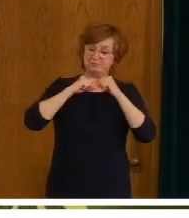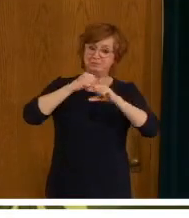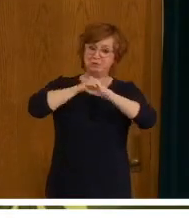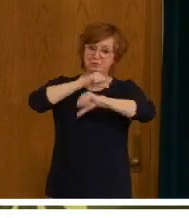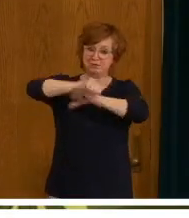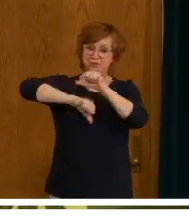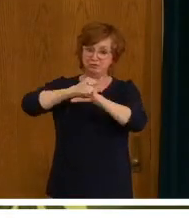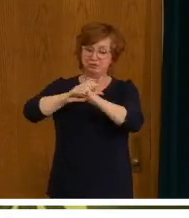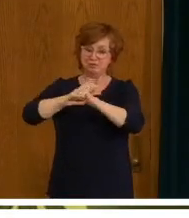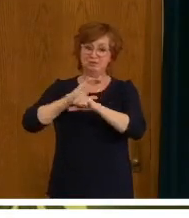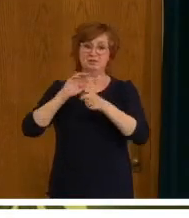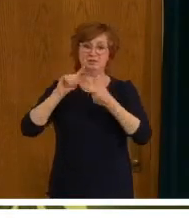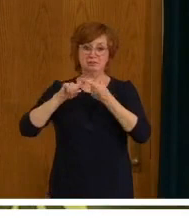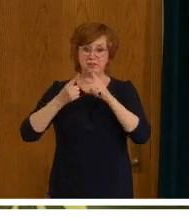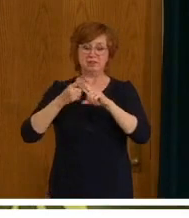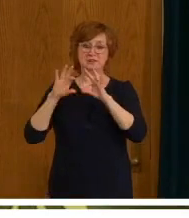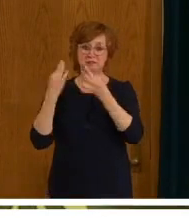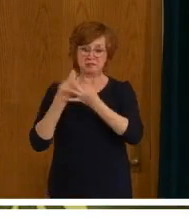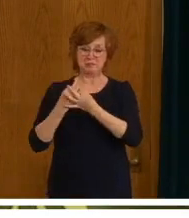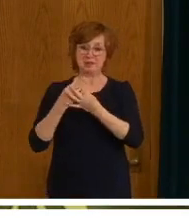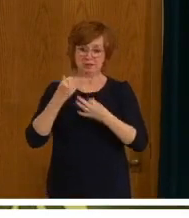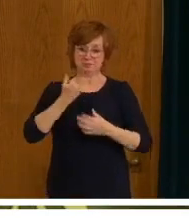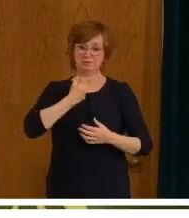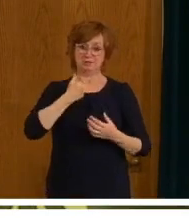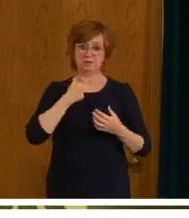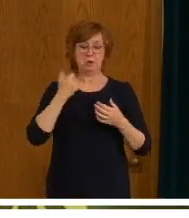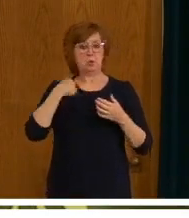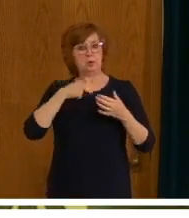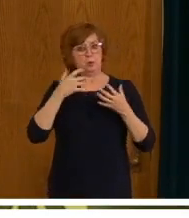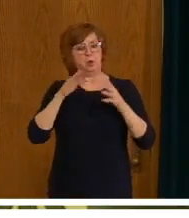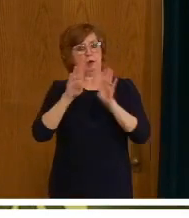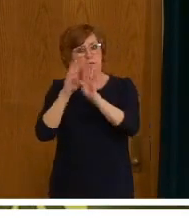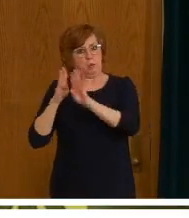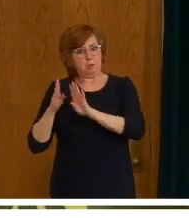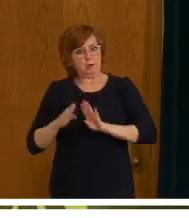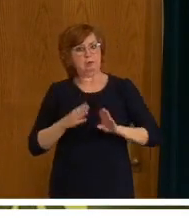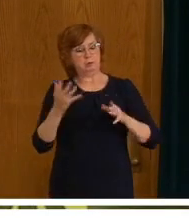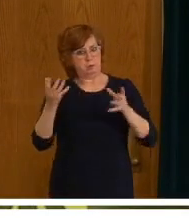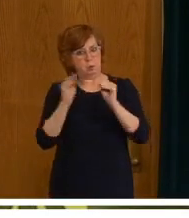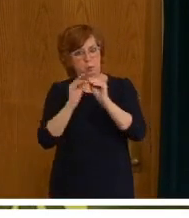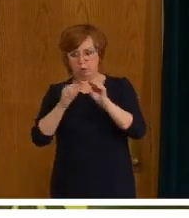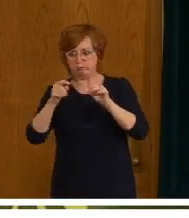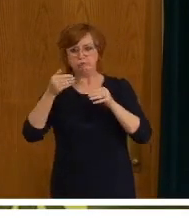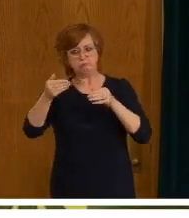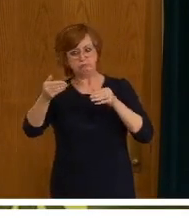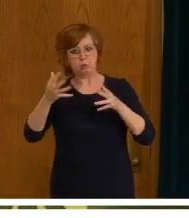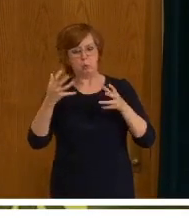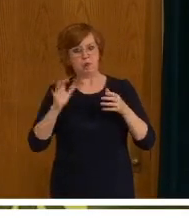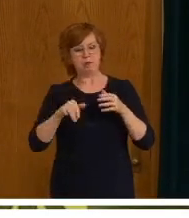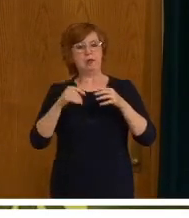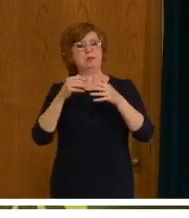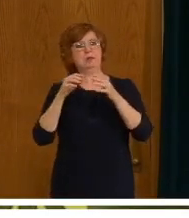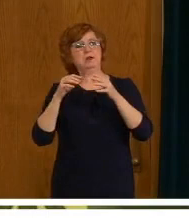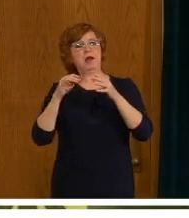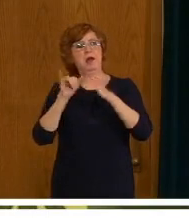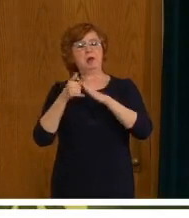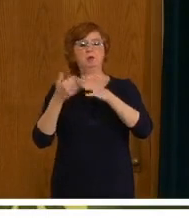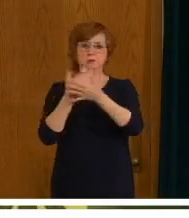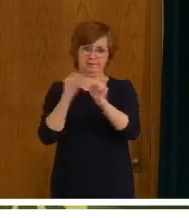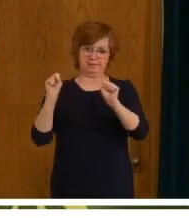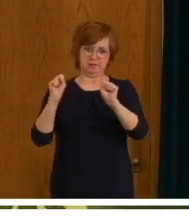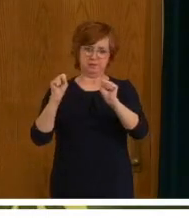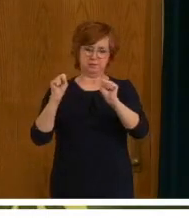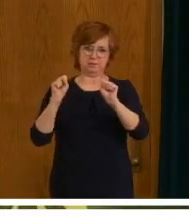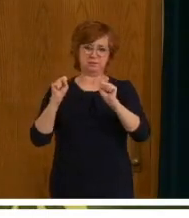our opportunities safely. And the way to do that, in fact, the only way to do that, and to make sure that we can reopen safely,